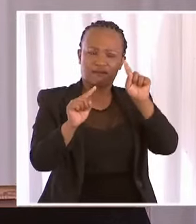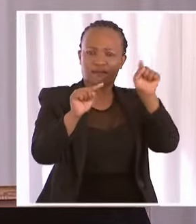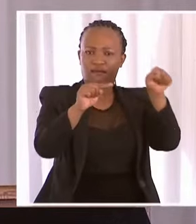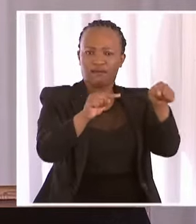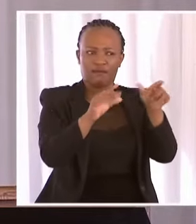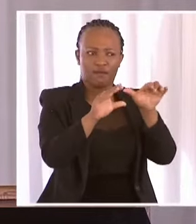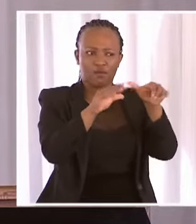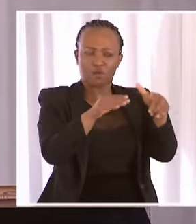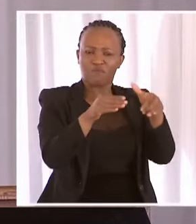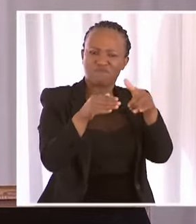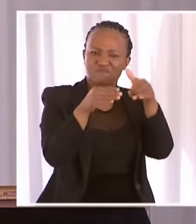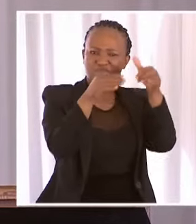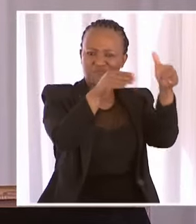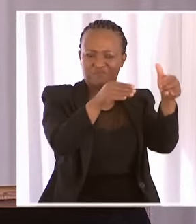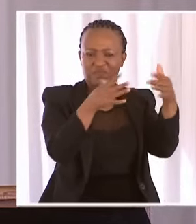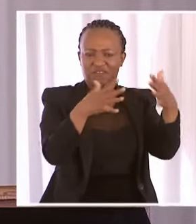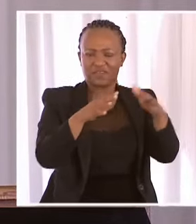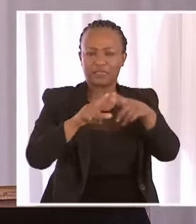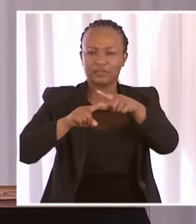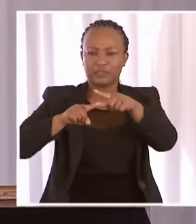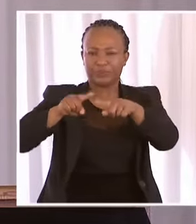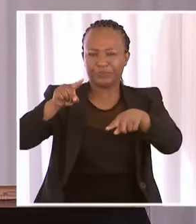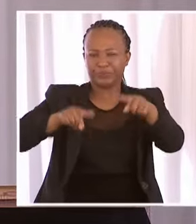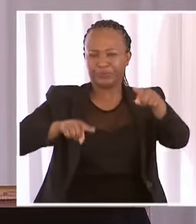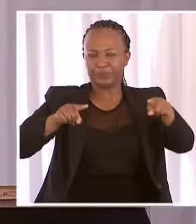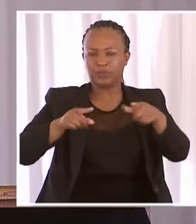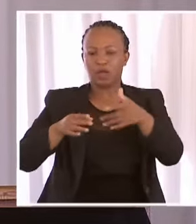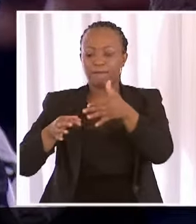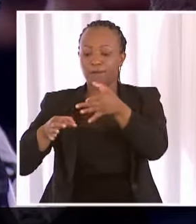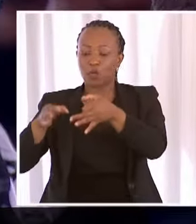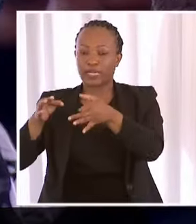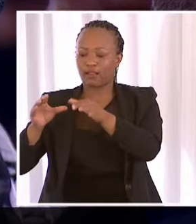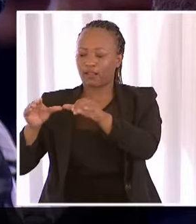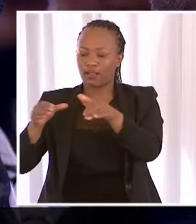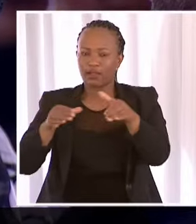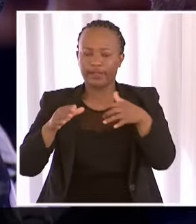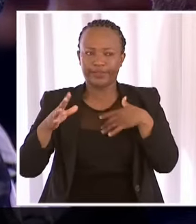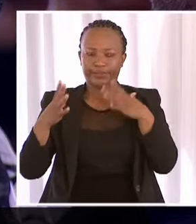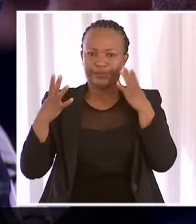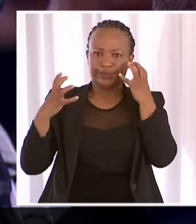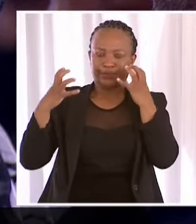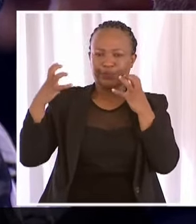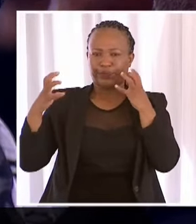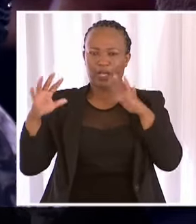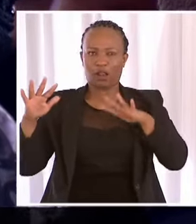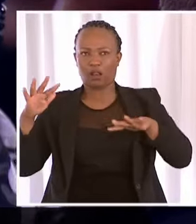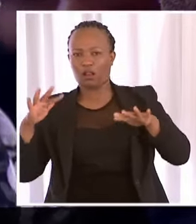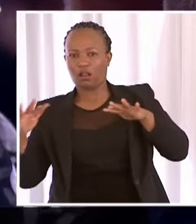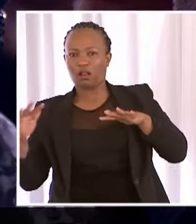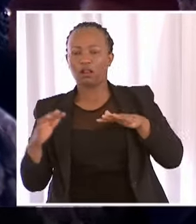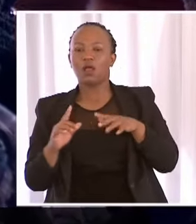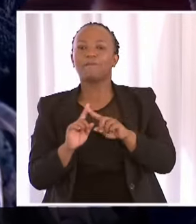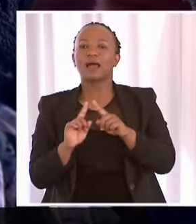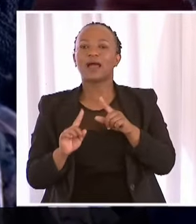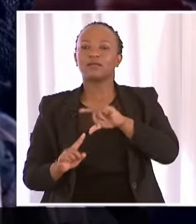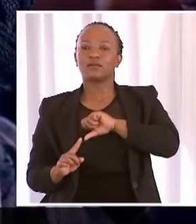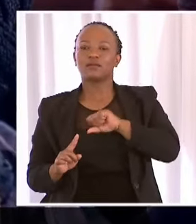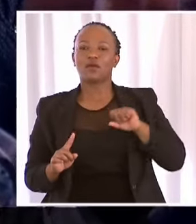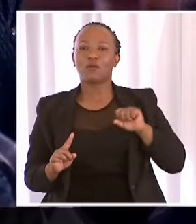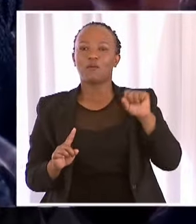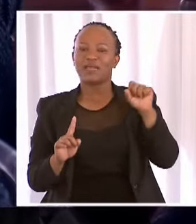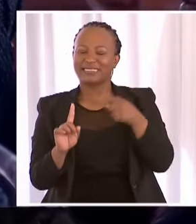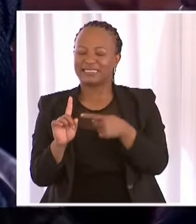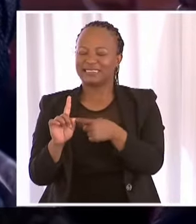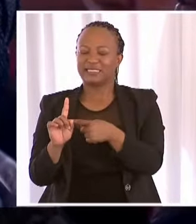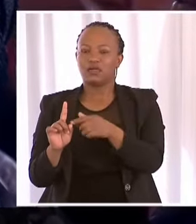diverse and also, to some degree, politically confused. Comrade Aziz was the